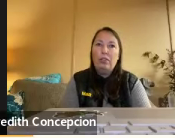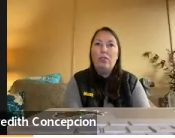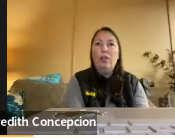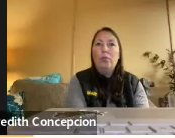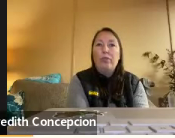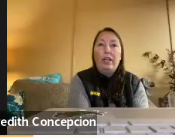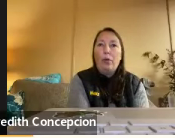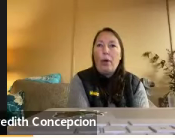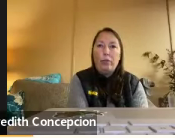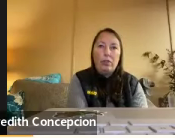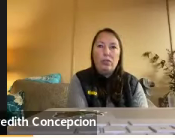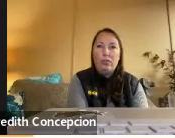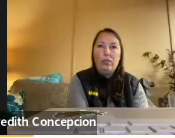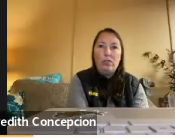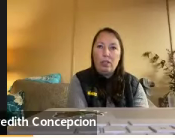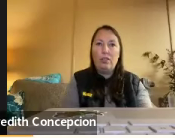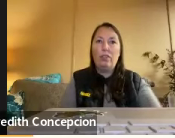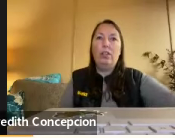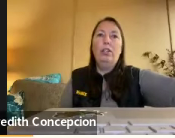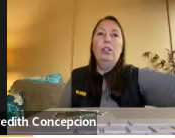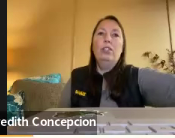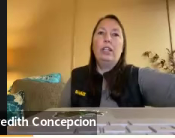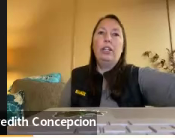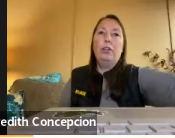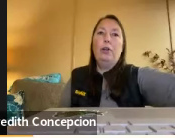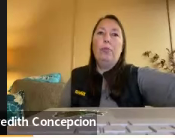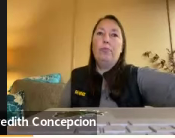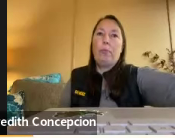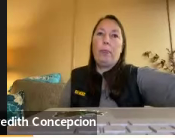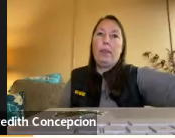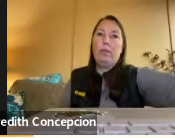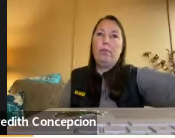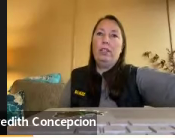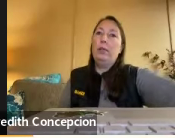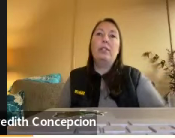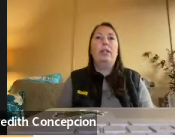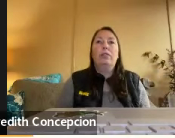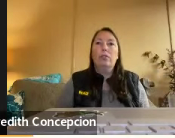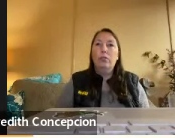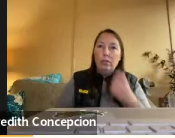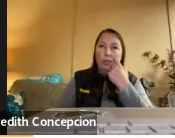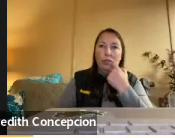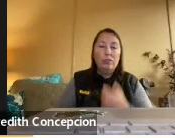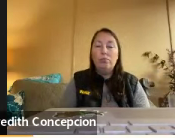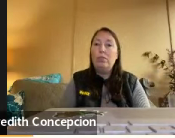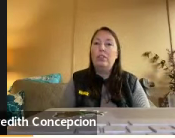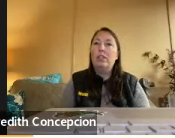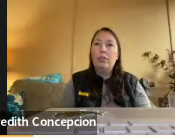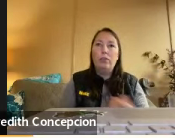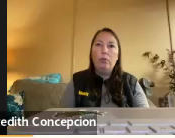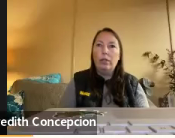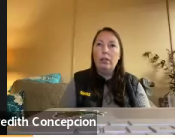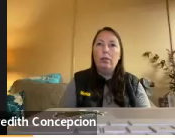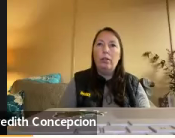the BRNs, providing a wide range of services, like I said. Second, my time on the council involved